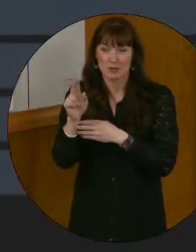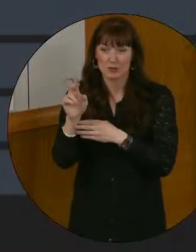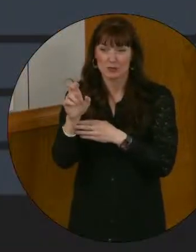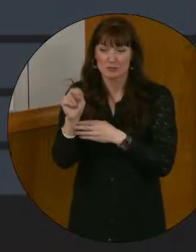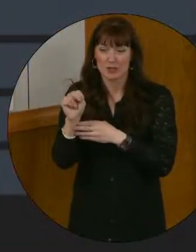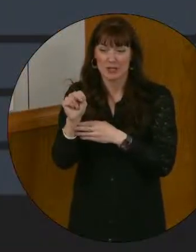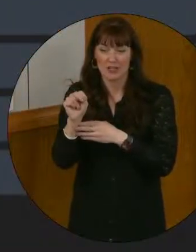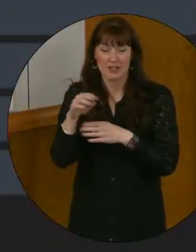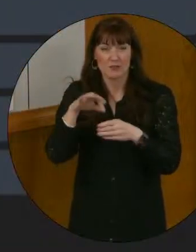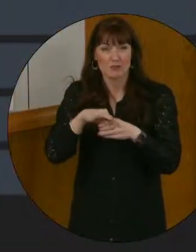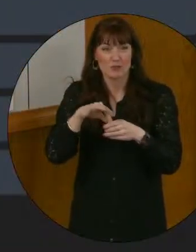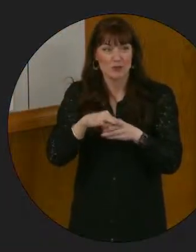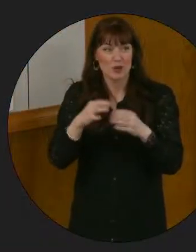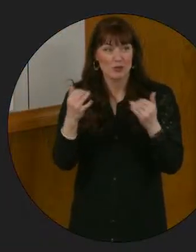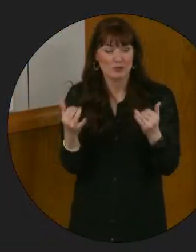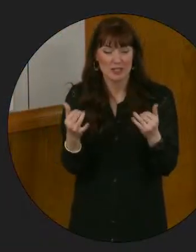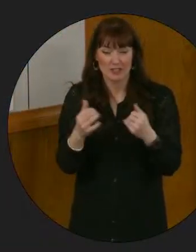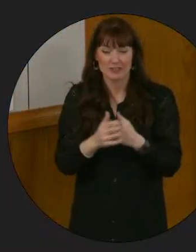your vote? Trustee